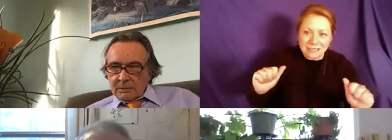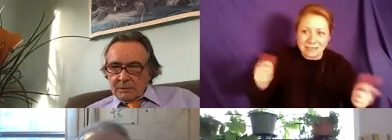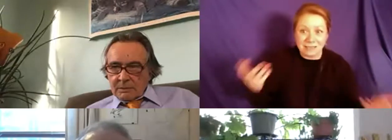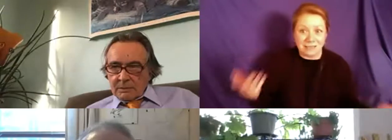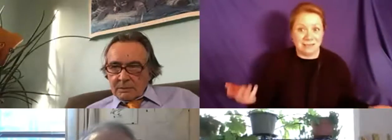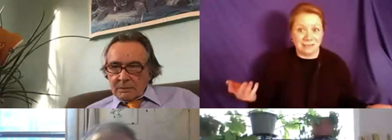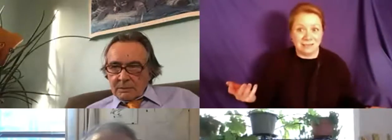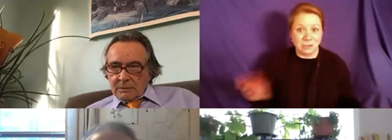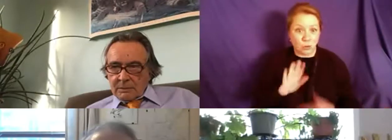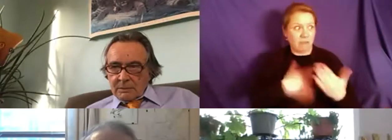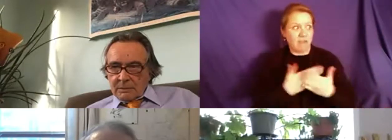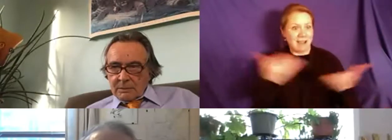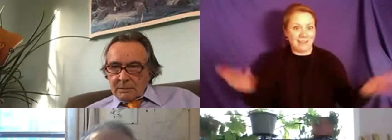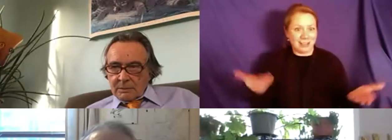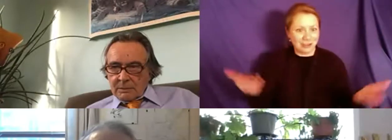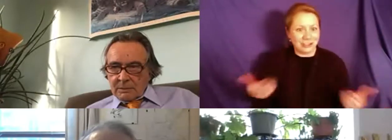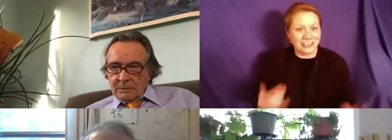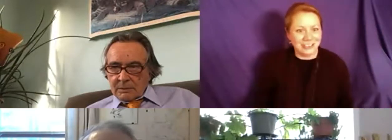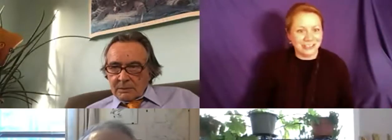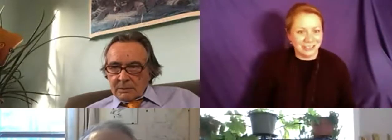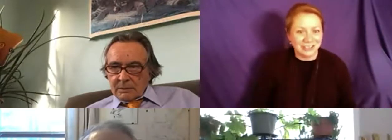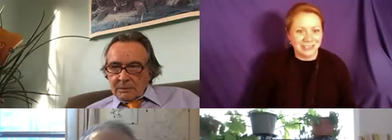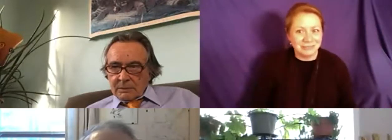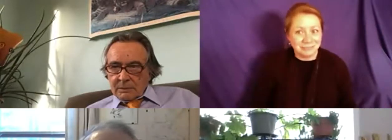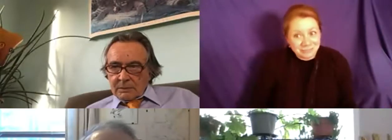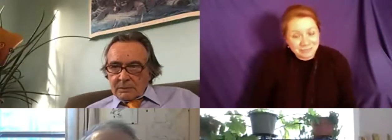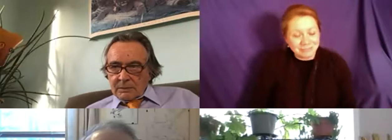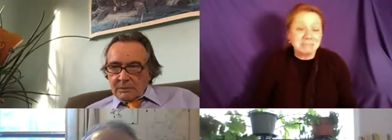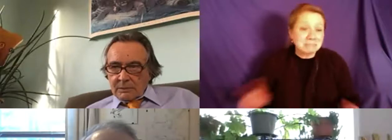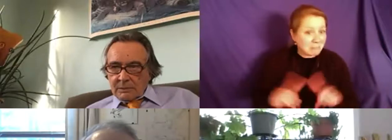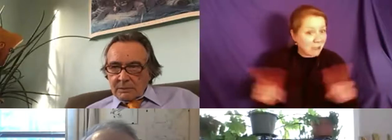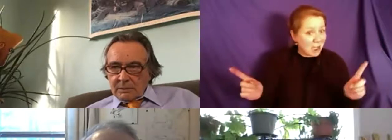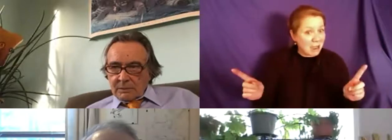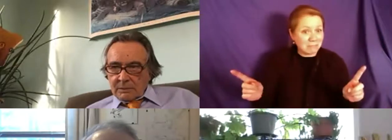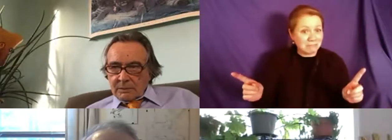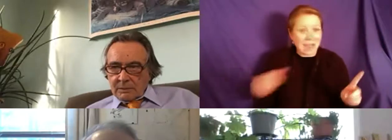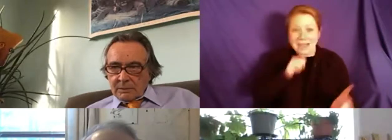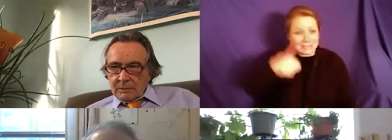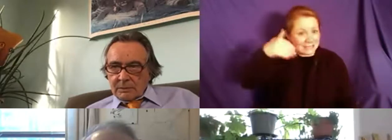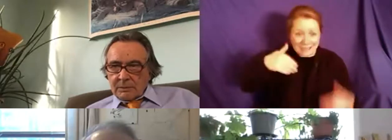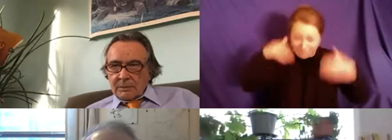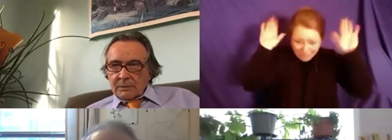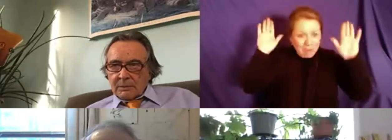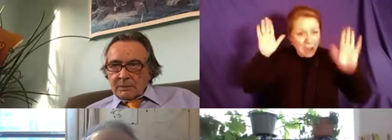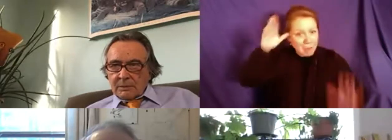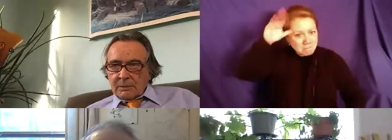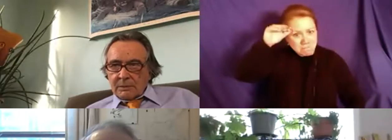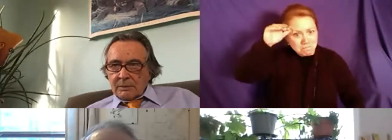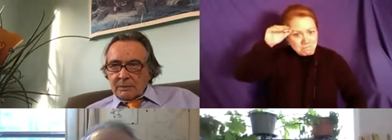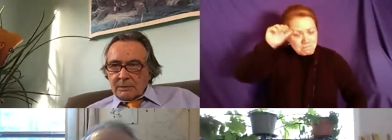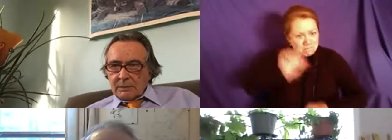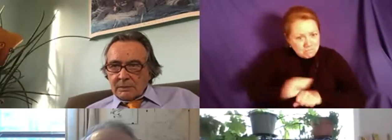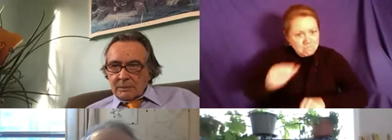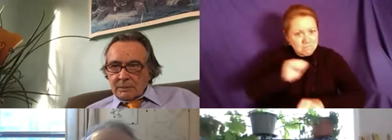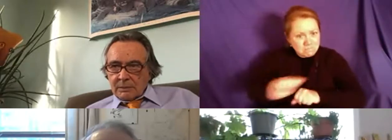to get to this, you know, this point. But that persistence, you know, I know just